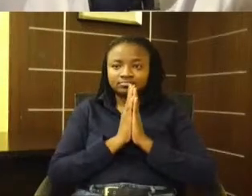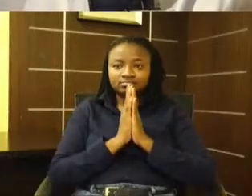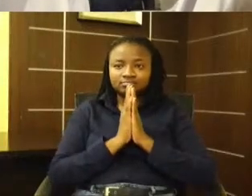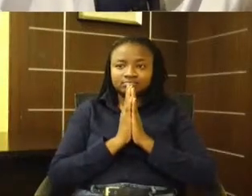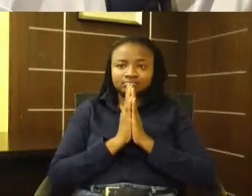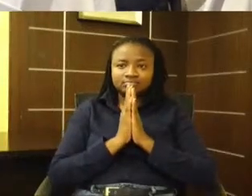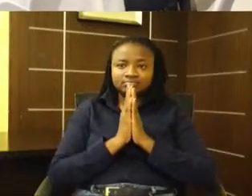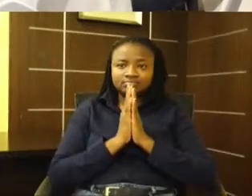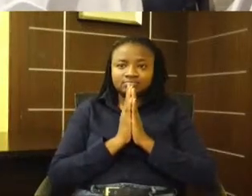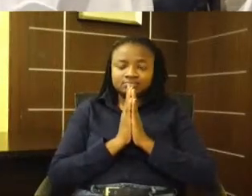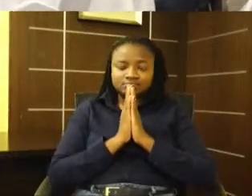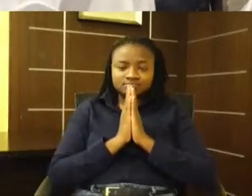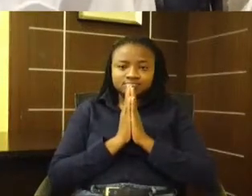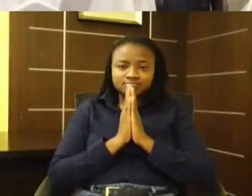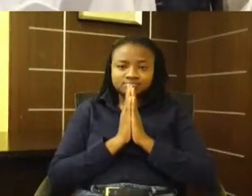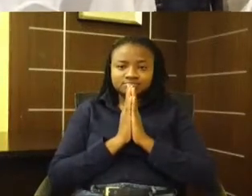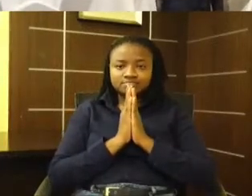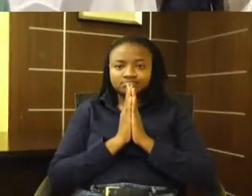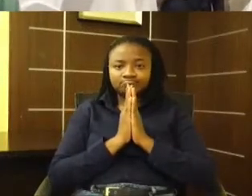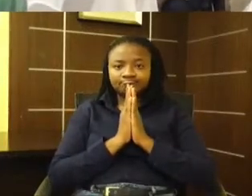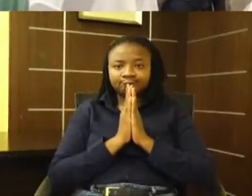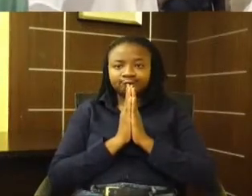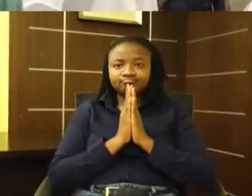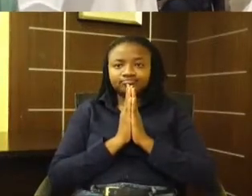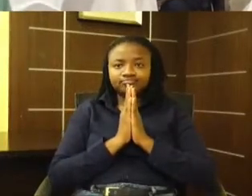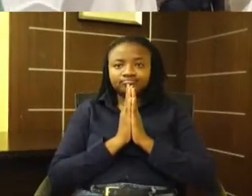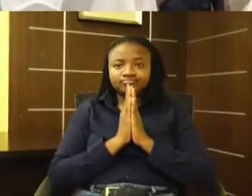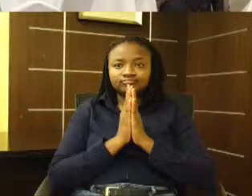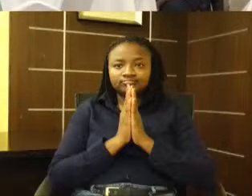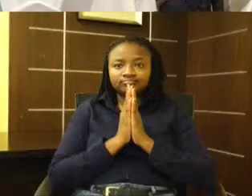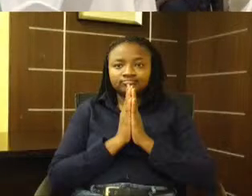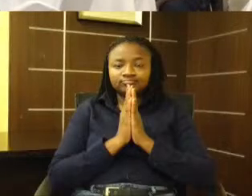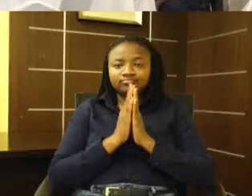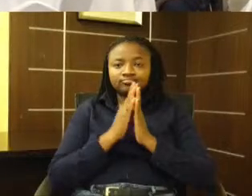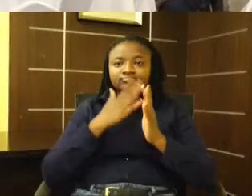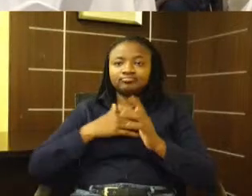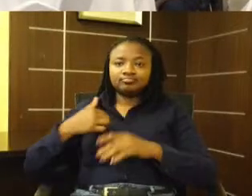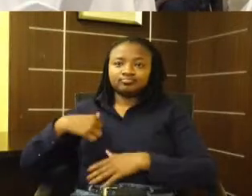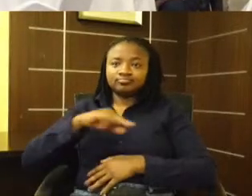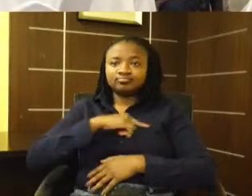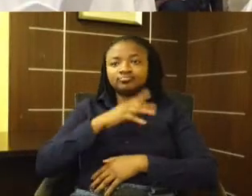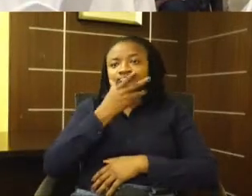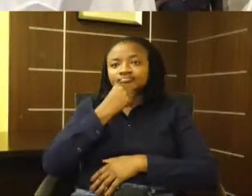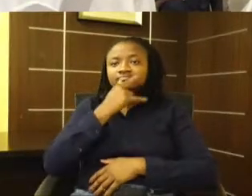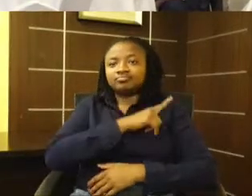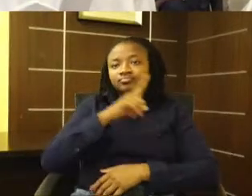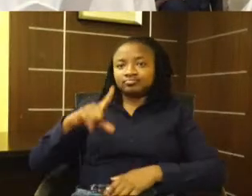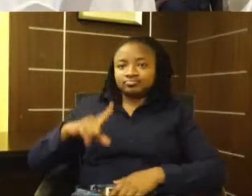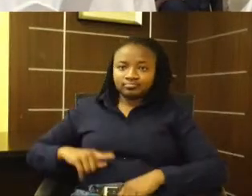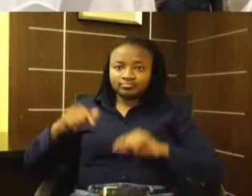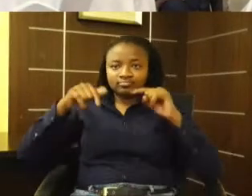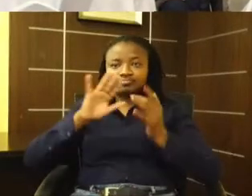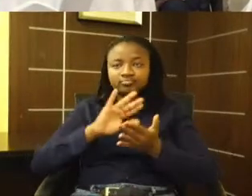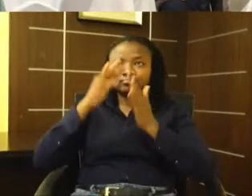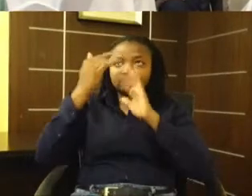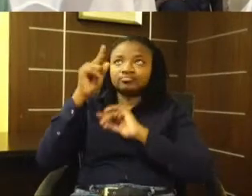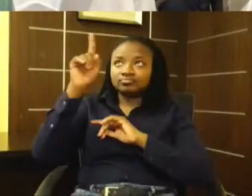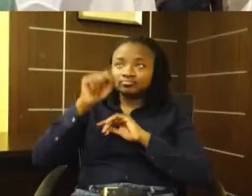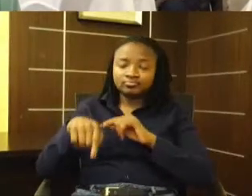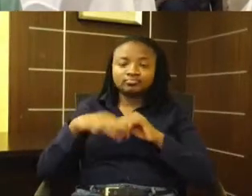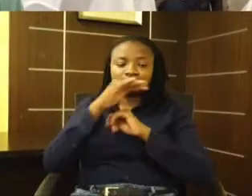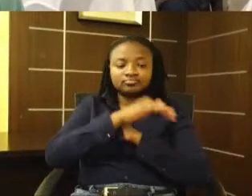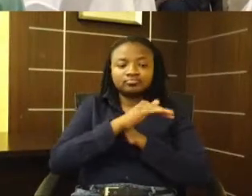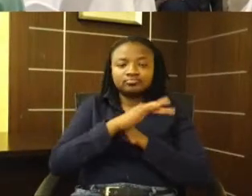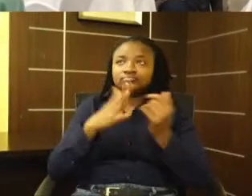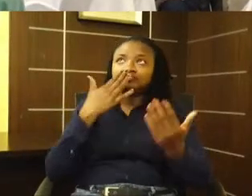heads as we pray. So Father Lord, we come before you this evening. We thank you for